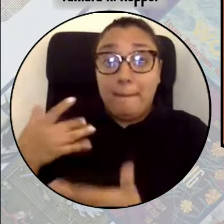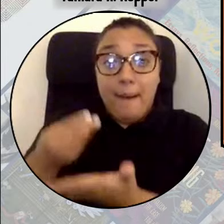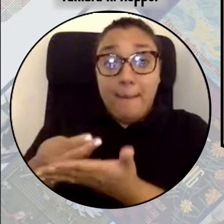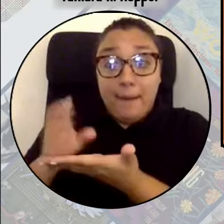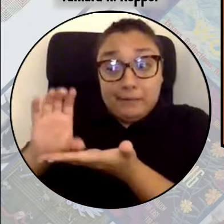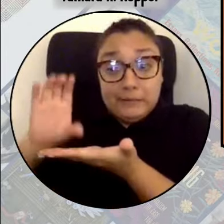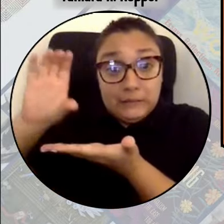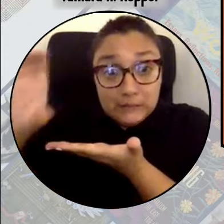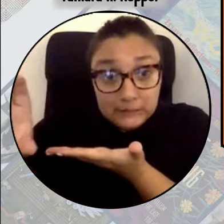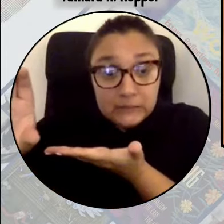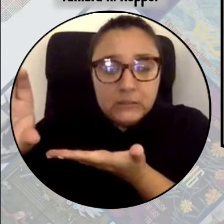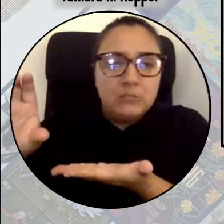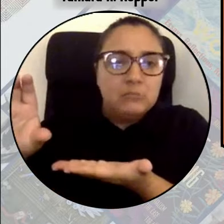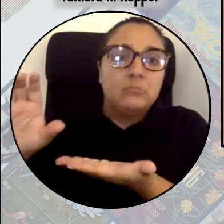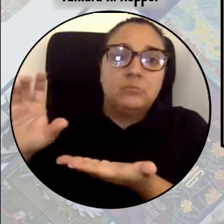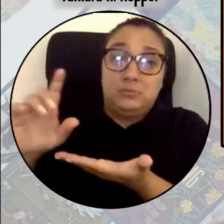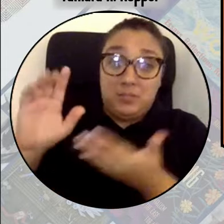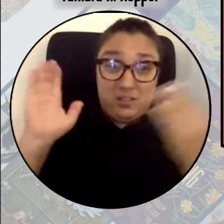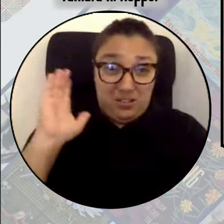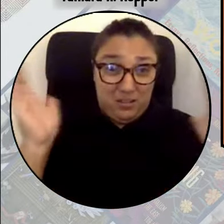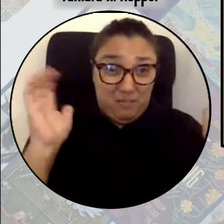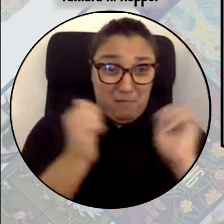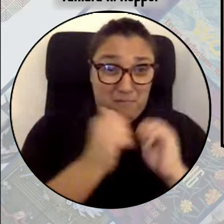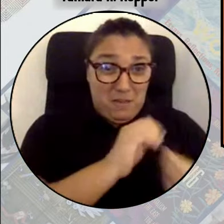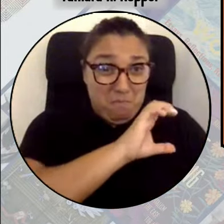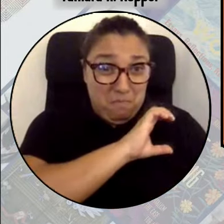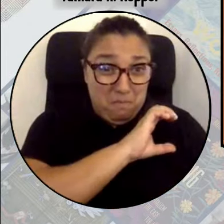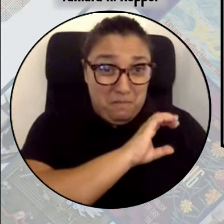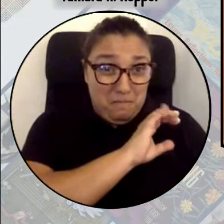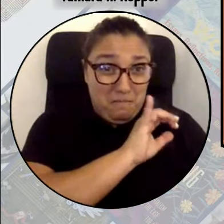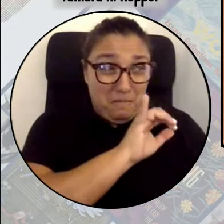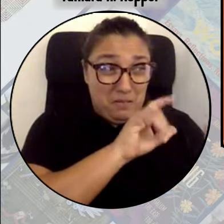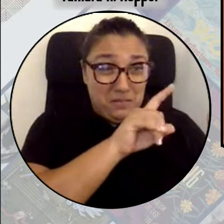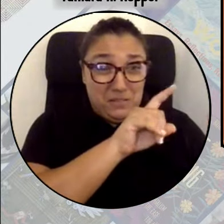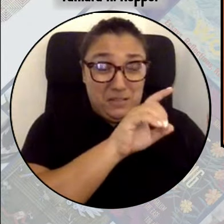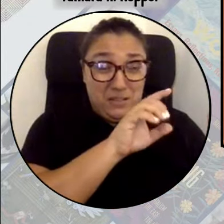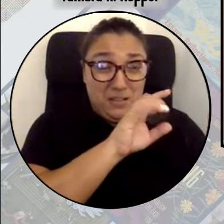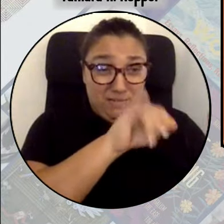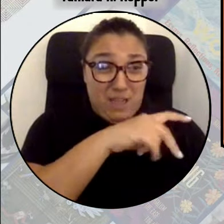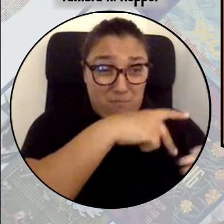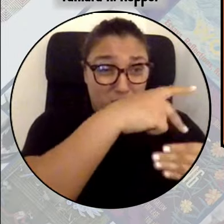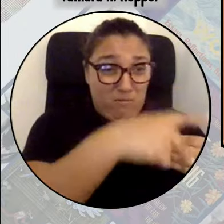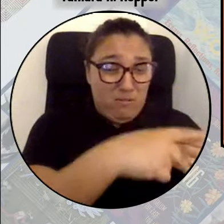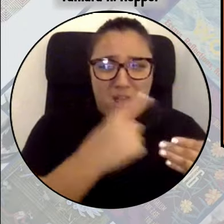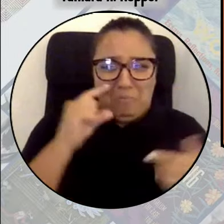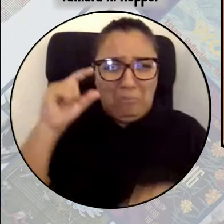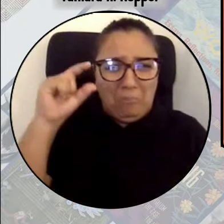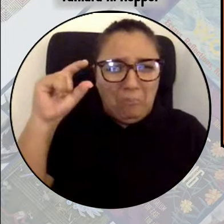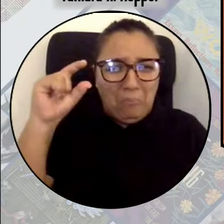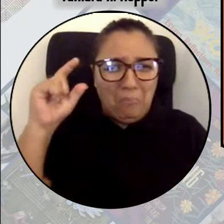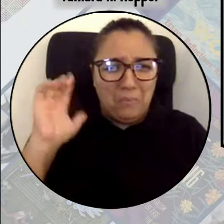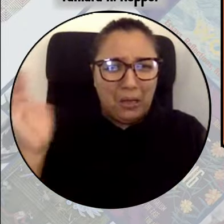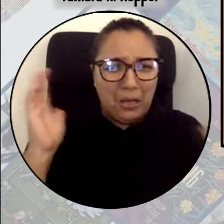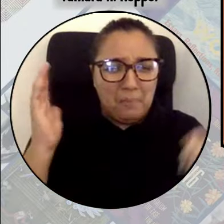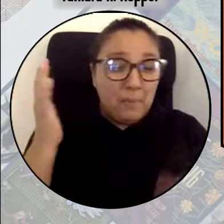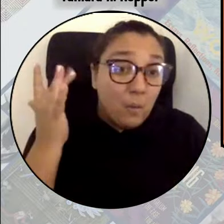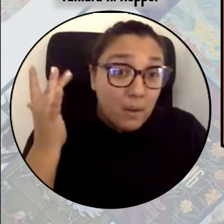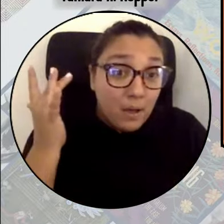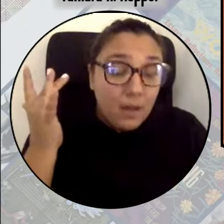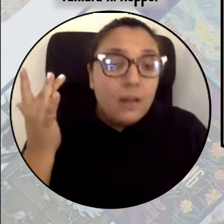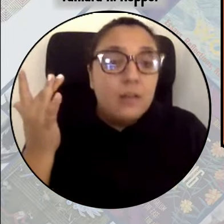very small amount of funding compared to the enforcement programs, because Congress expects this agency